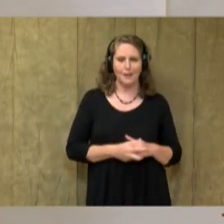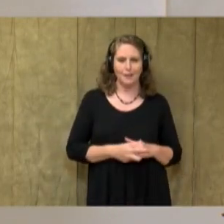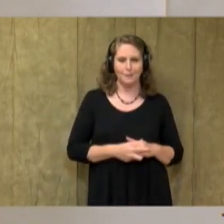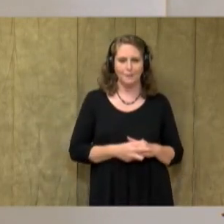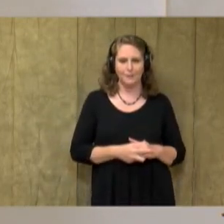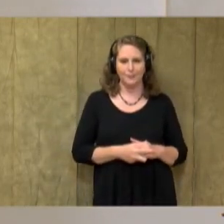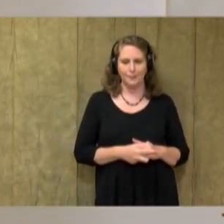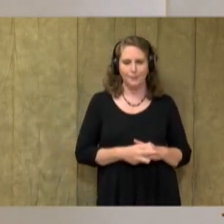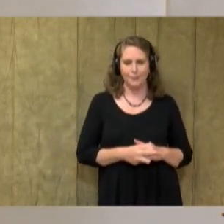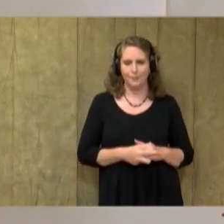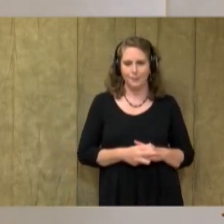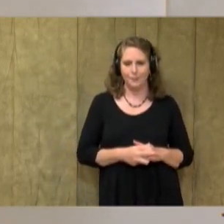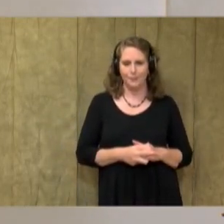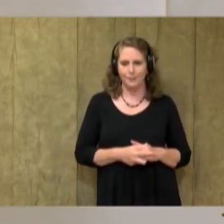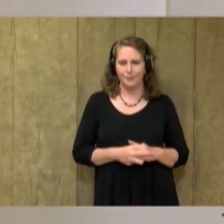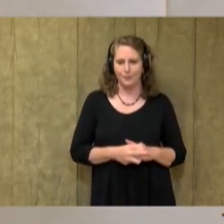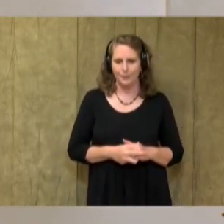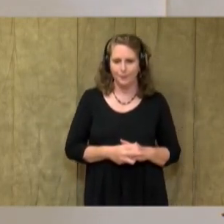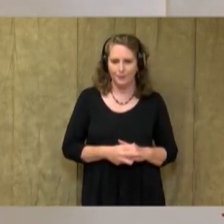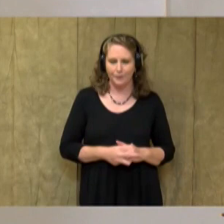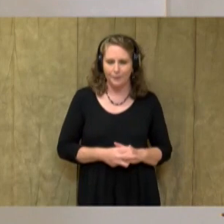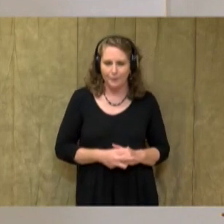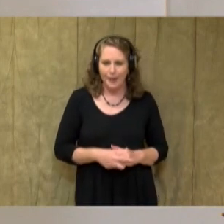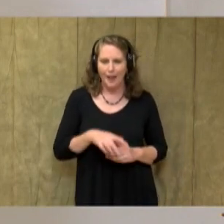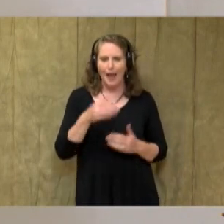3, 1, 2.